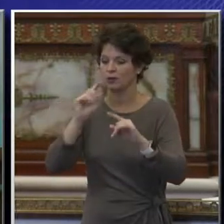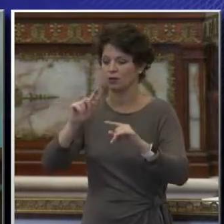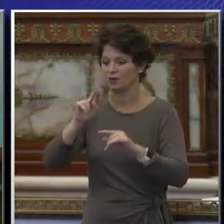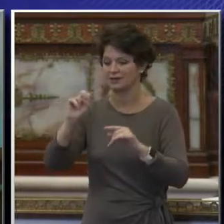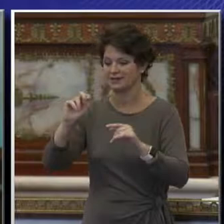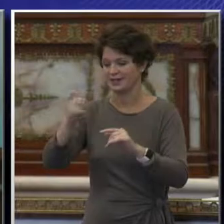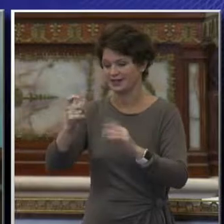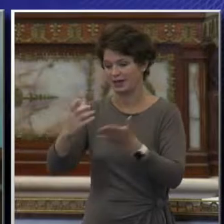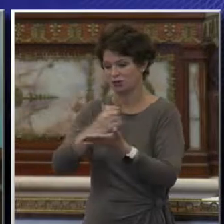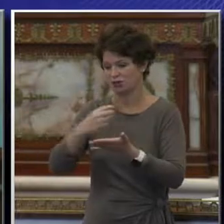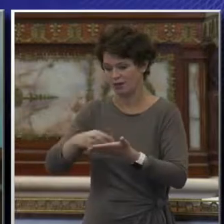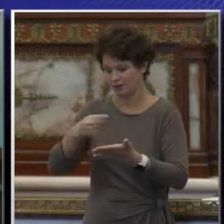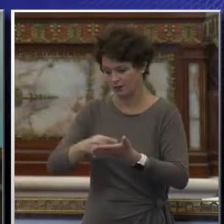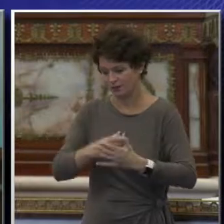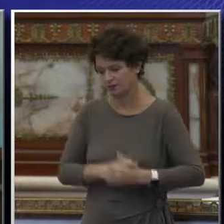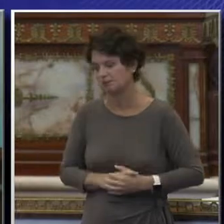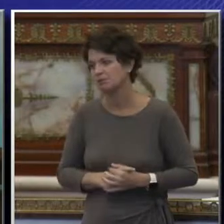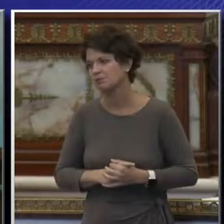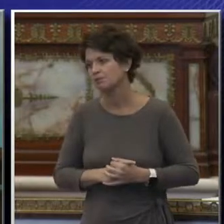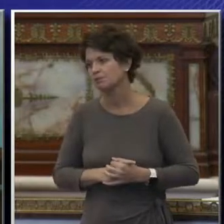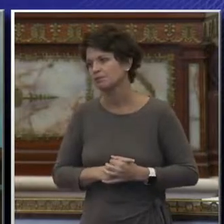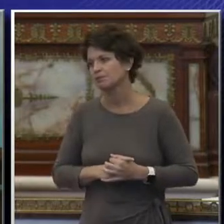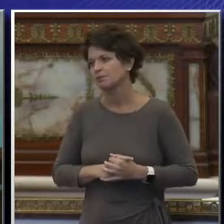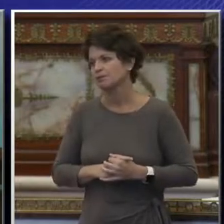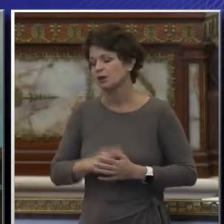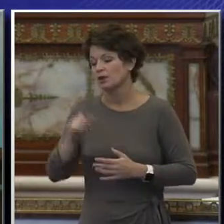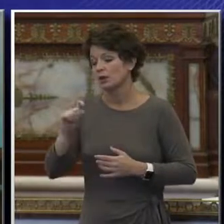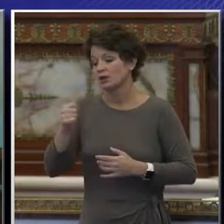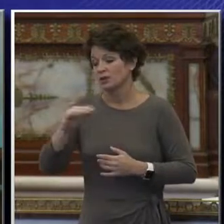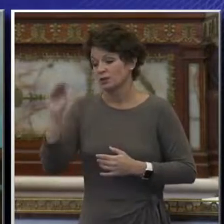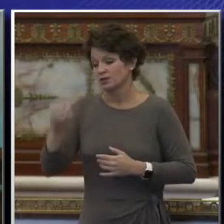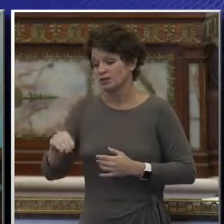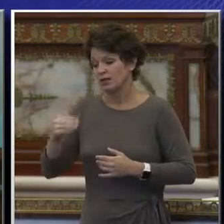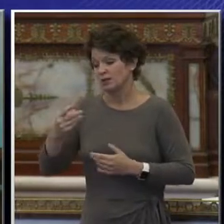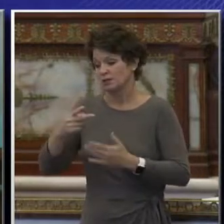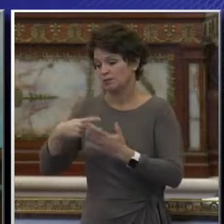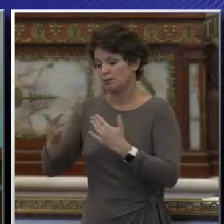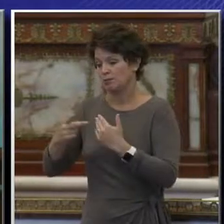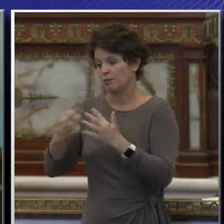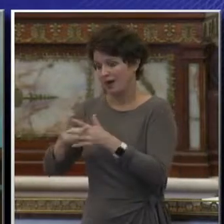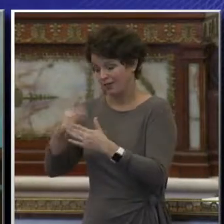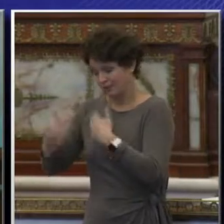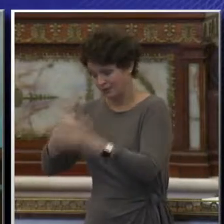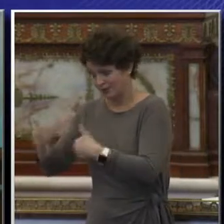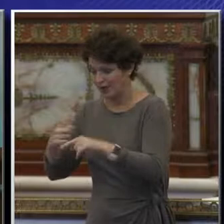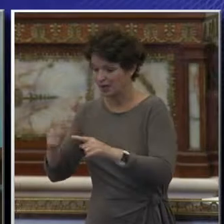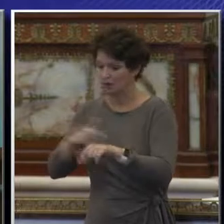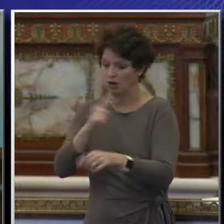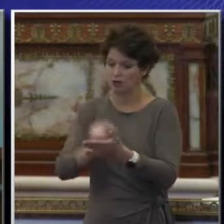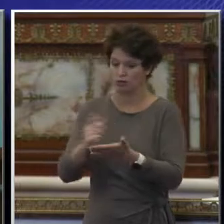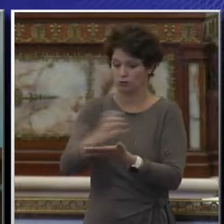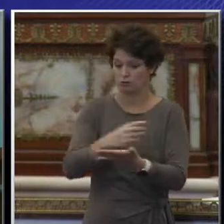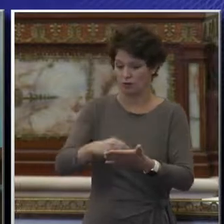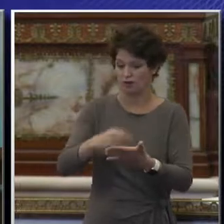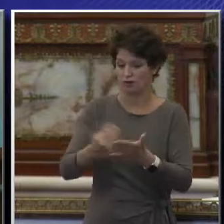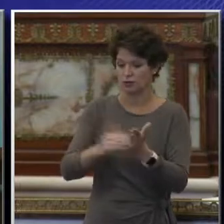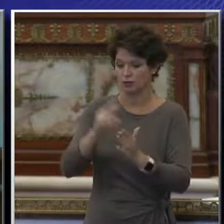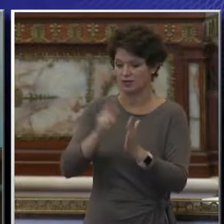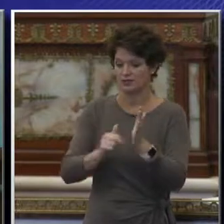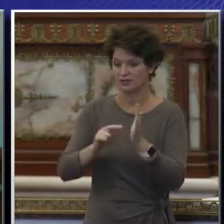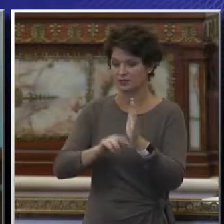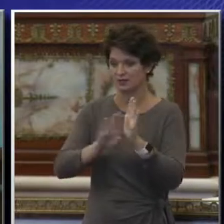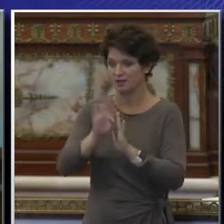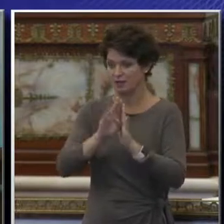revenues. In addition to the 110% pilot and the long-term revenues that come with the redevelopment of the